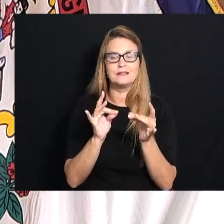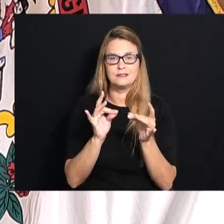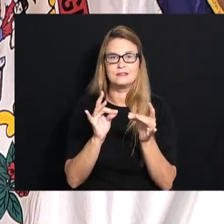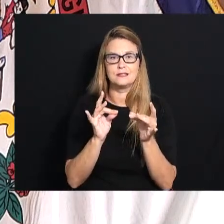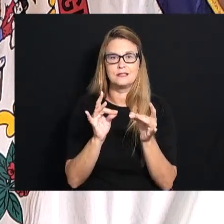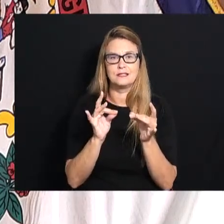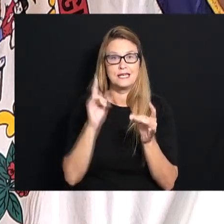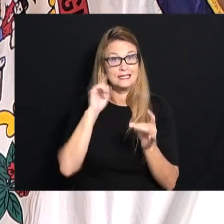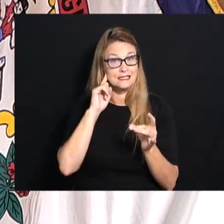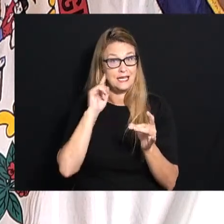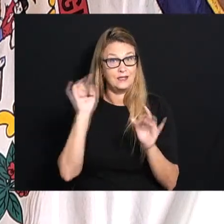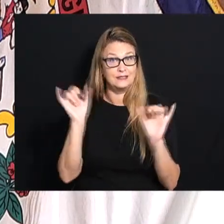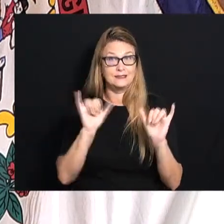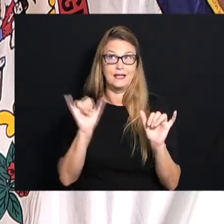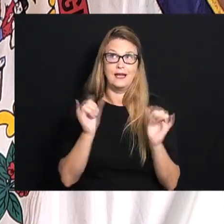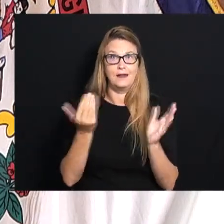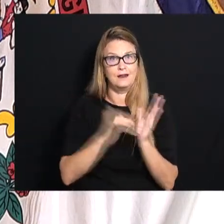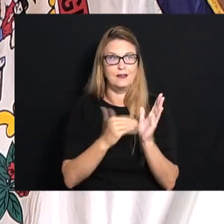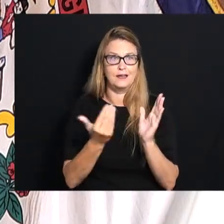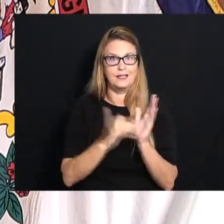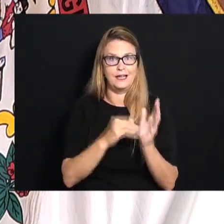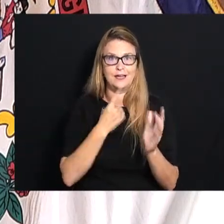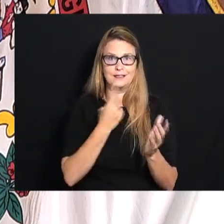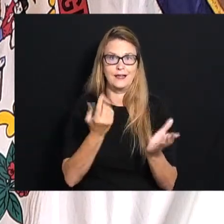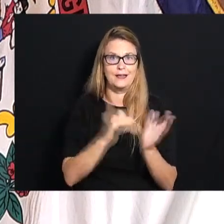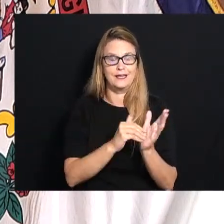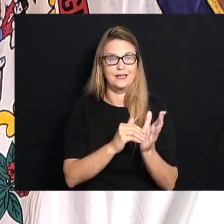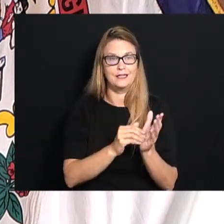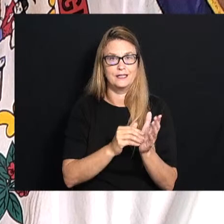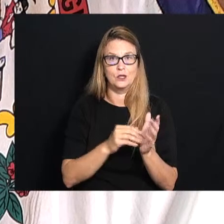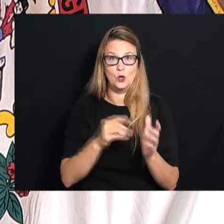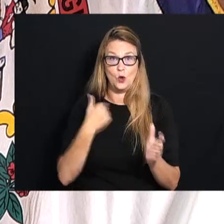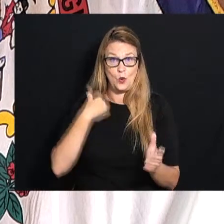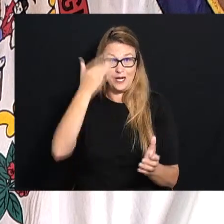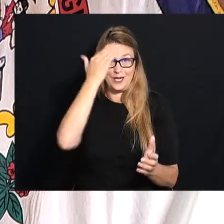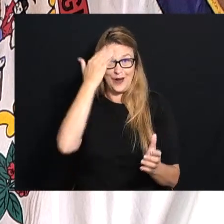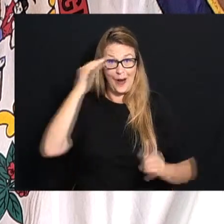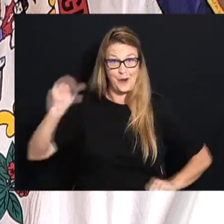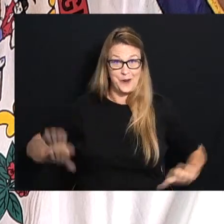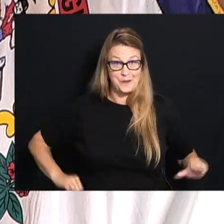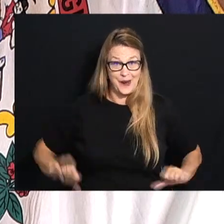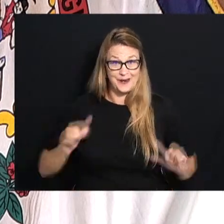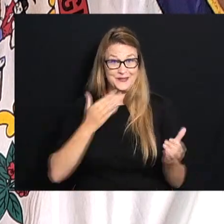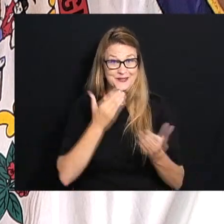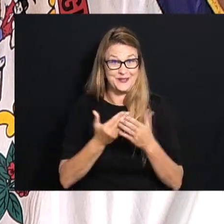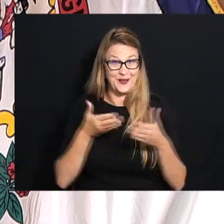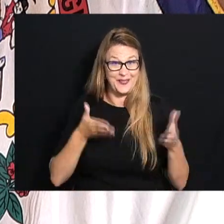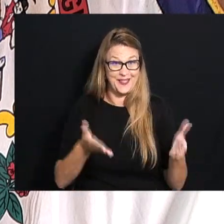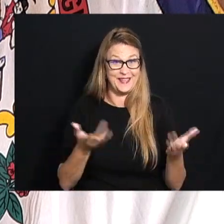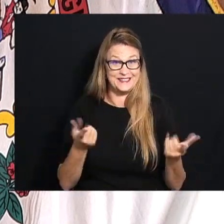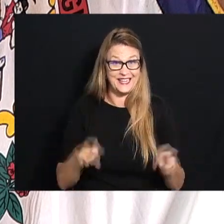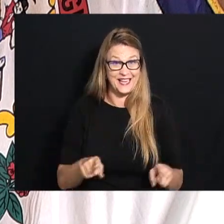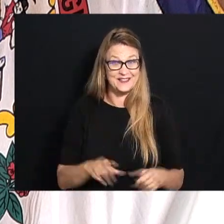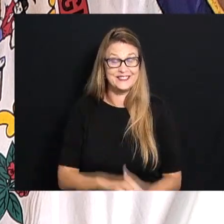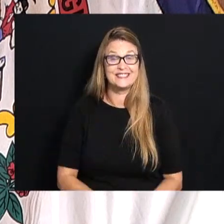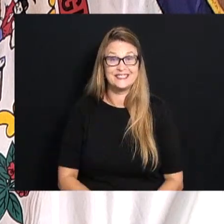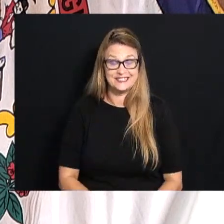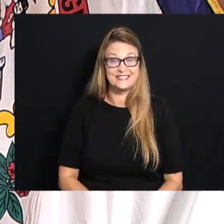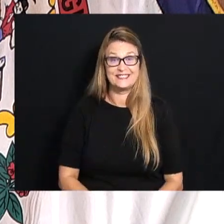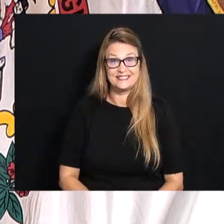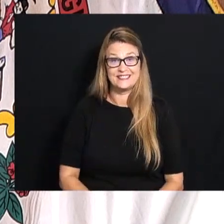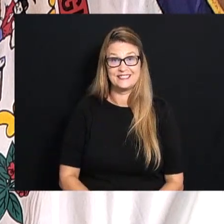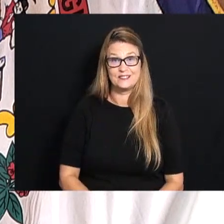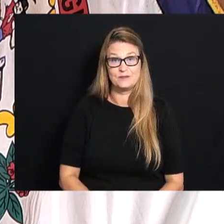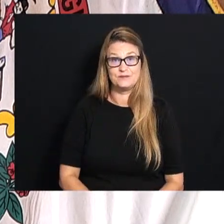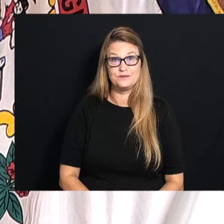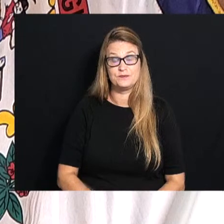It sounds like a broken record, but when you got it going and you got it going in the right direction, you got a lot of good stuff to report.